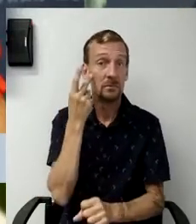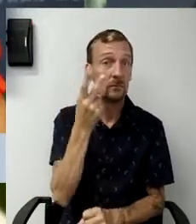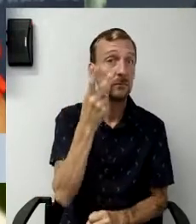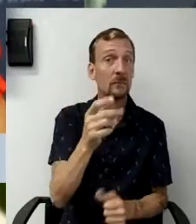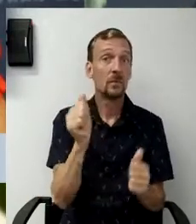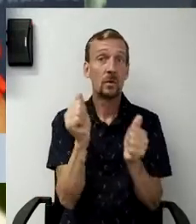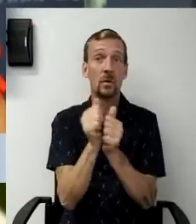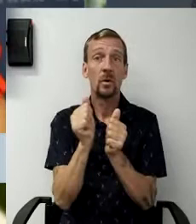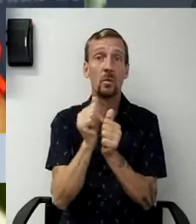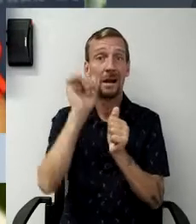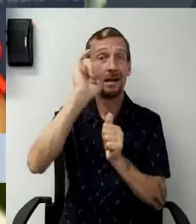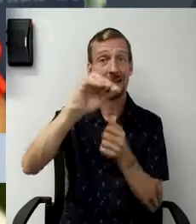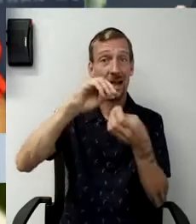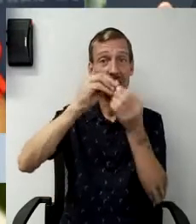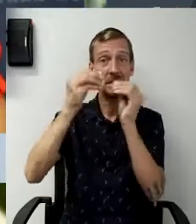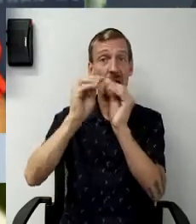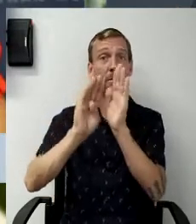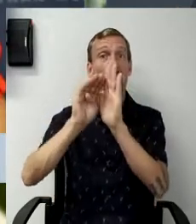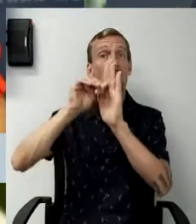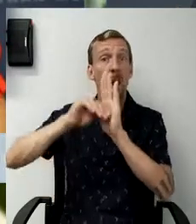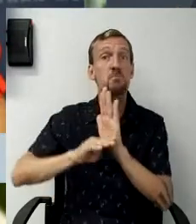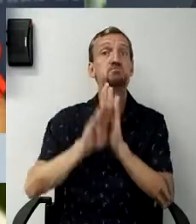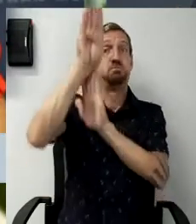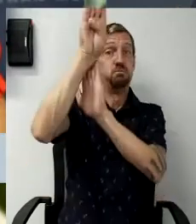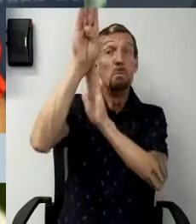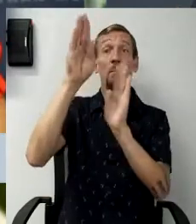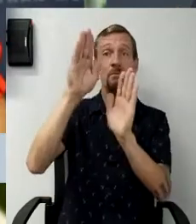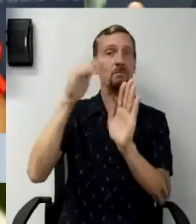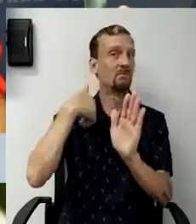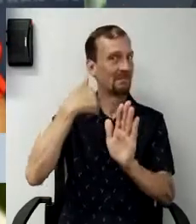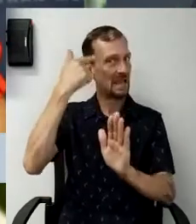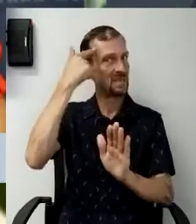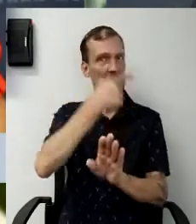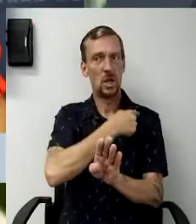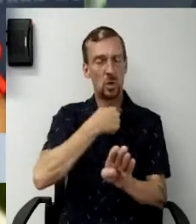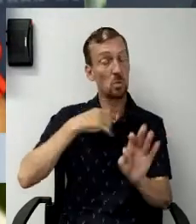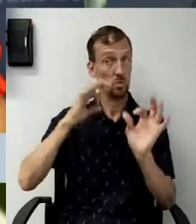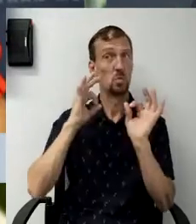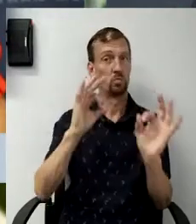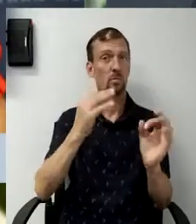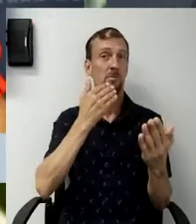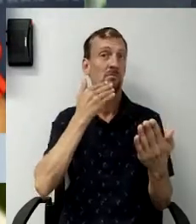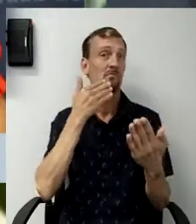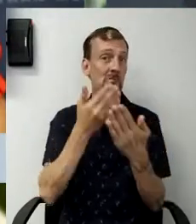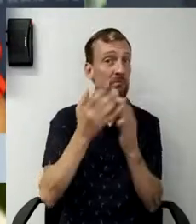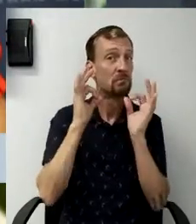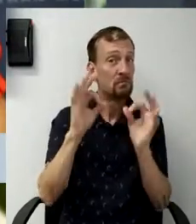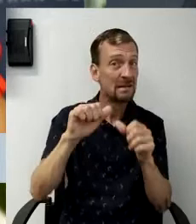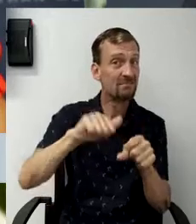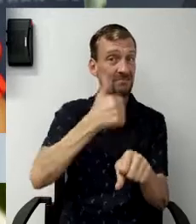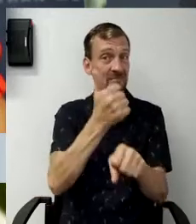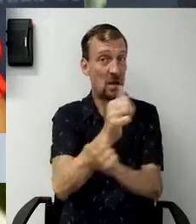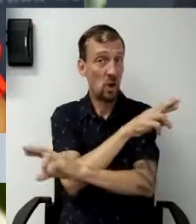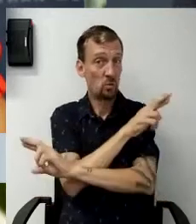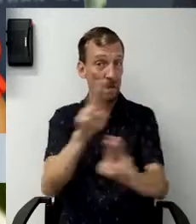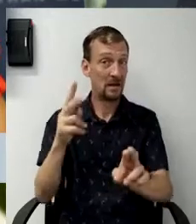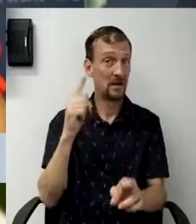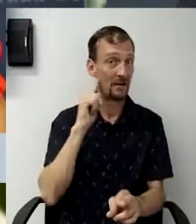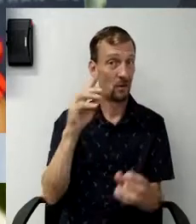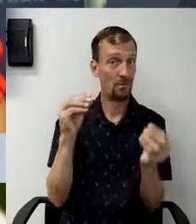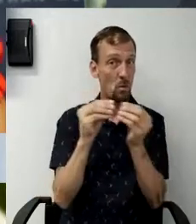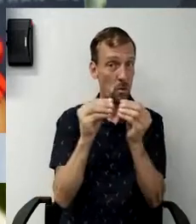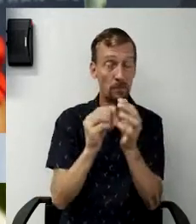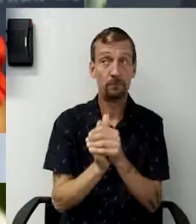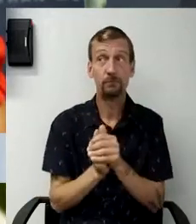the resurgence, I think we're in really good shape in terms of having ventilators. One of the things I